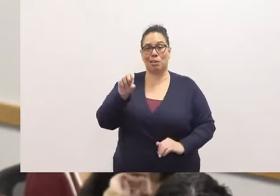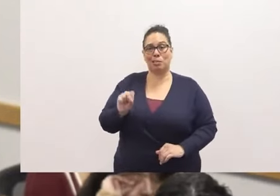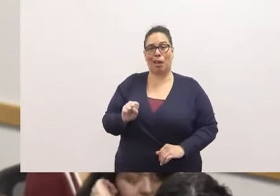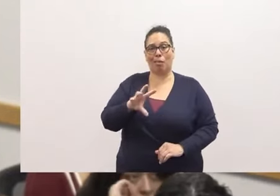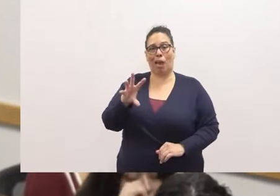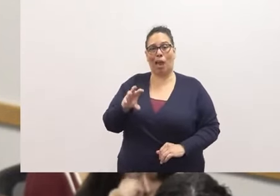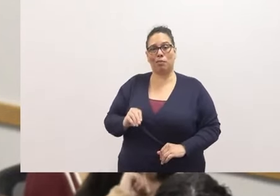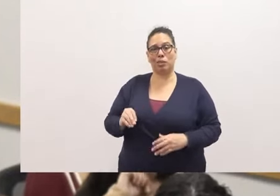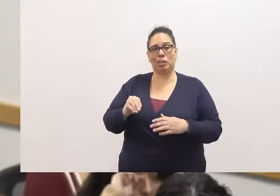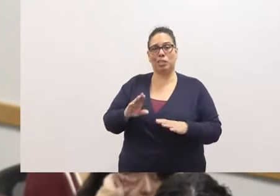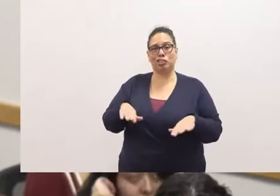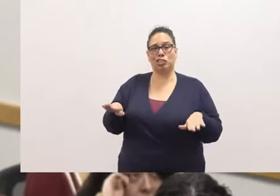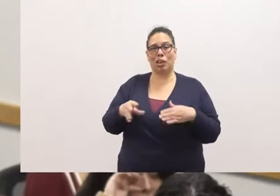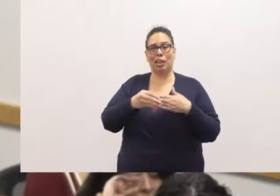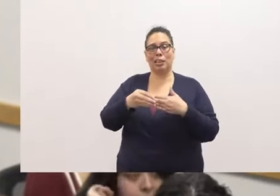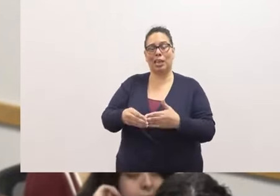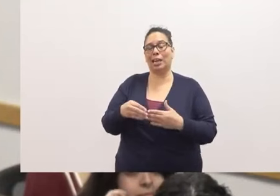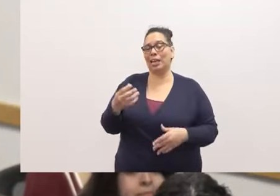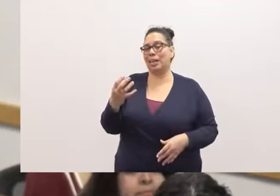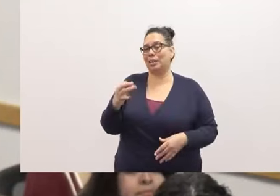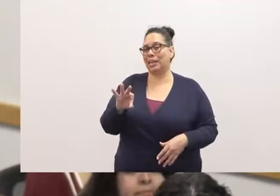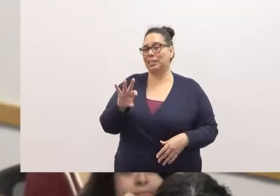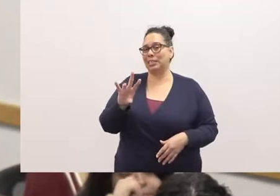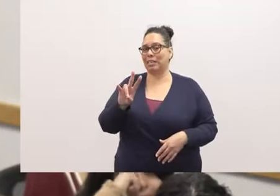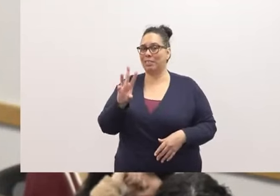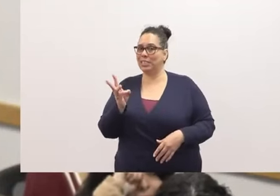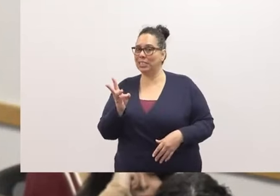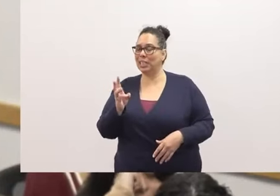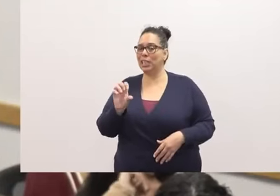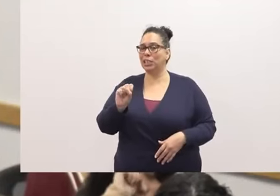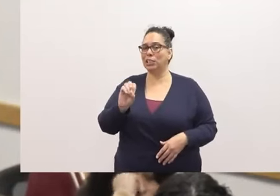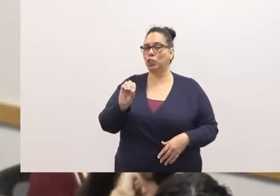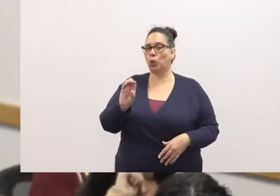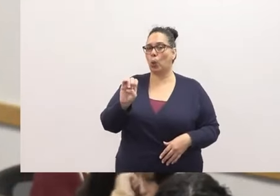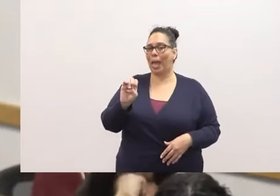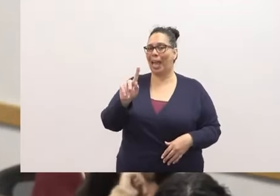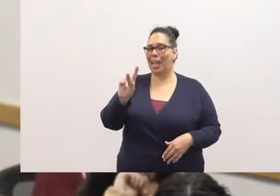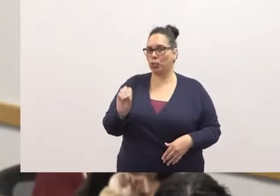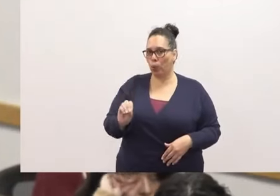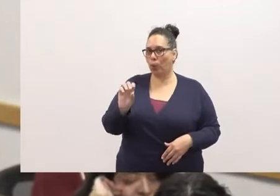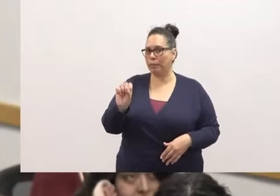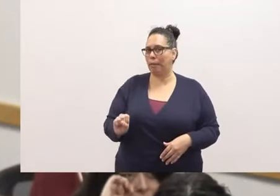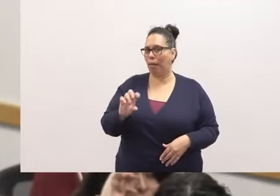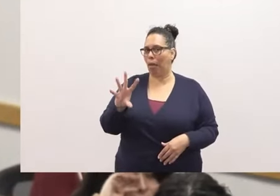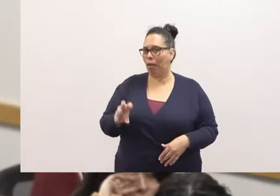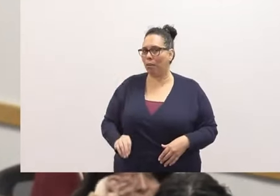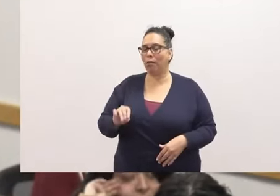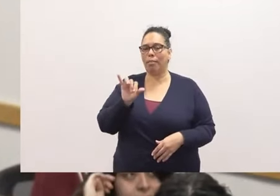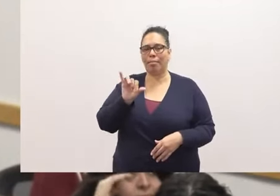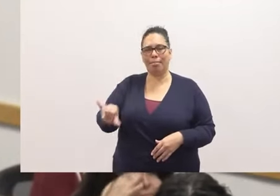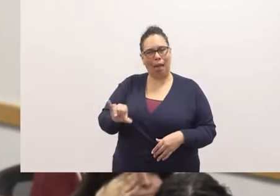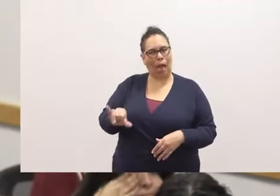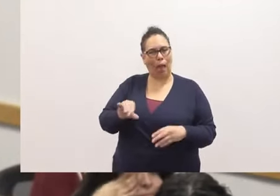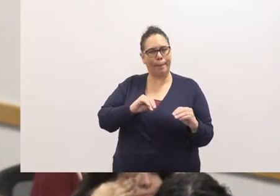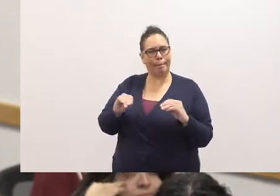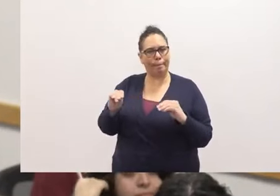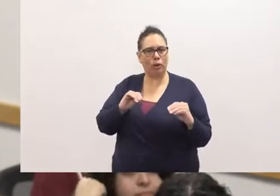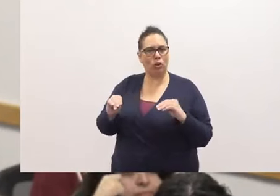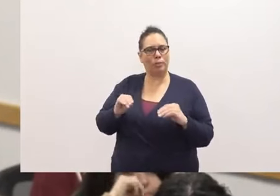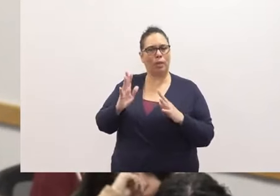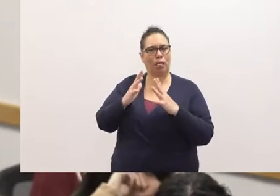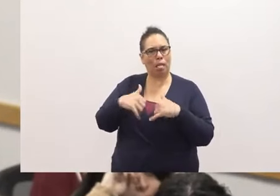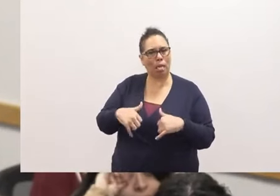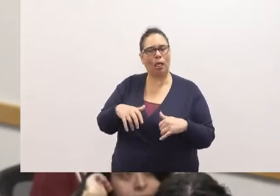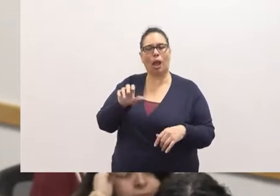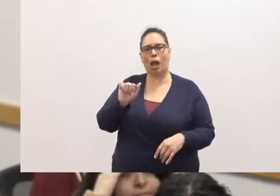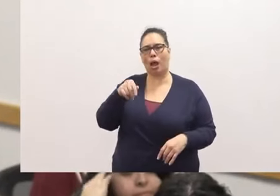Soweto uprising in 1976. This really kept the movement going towards the consistent tearing down of the